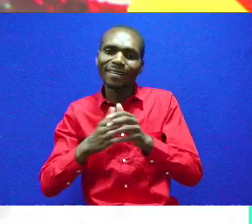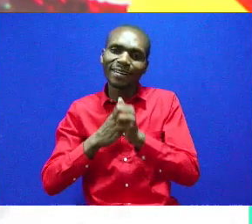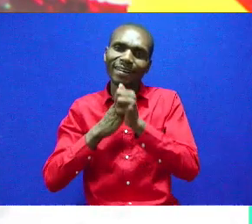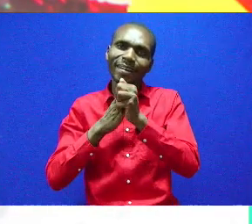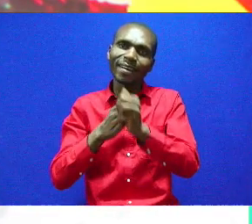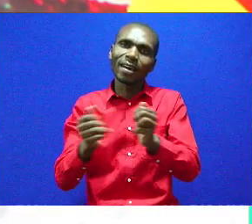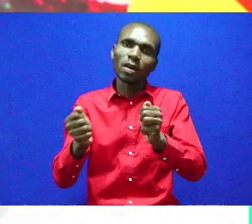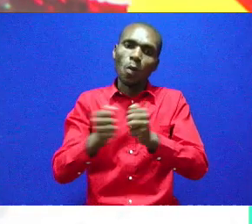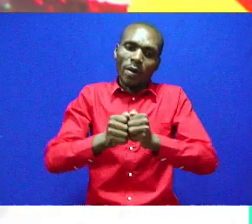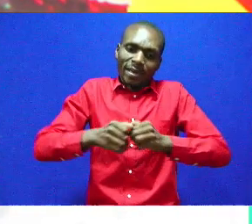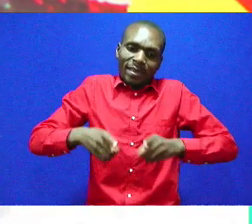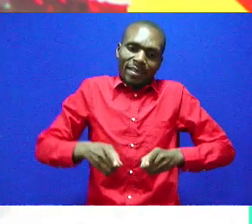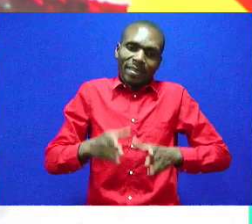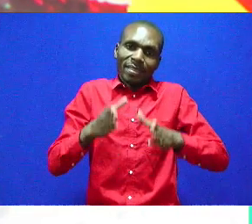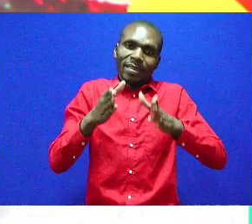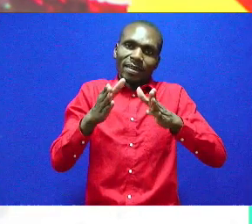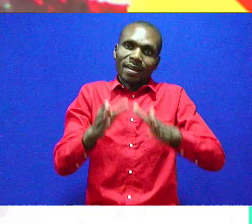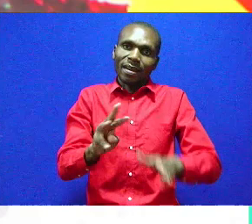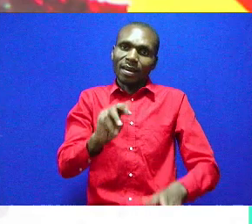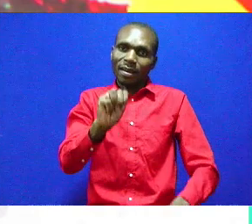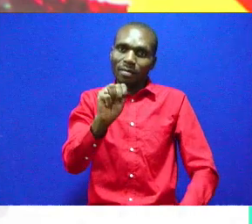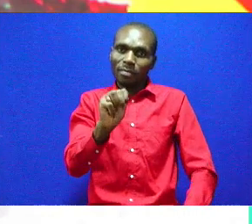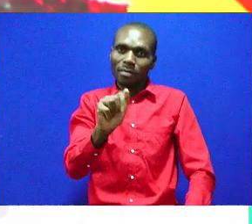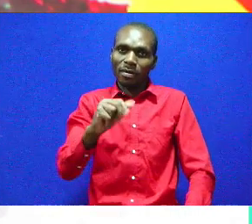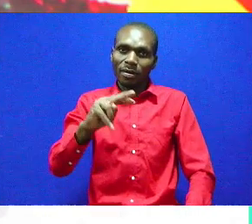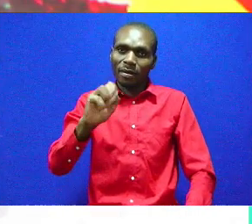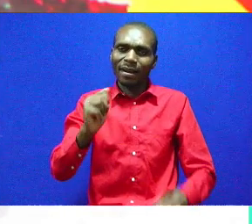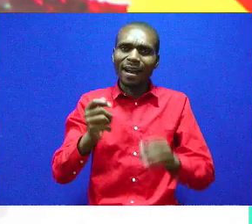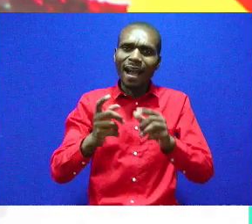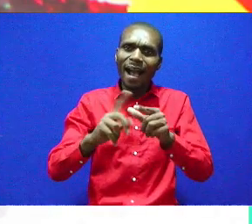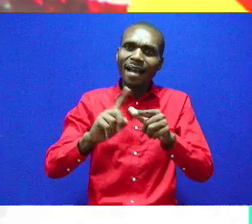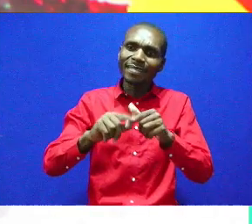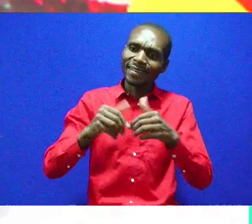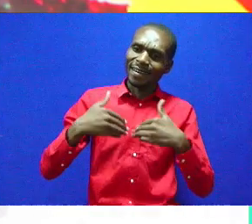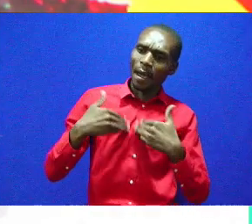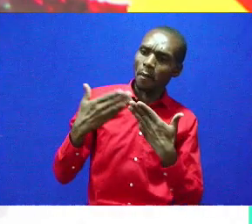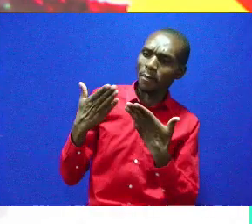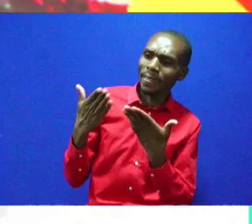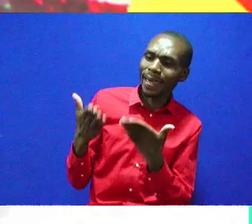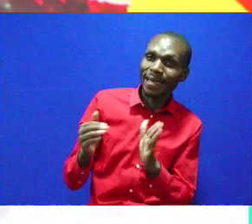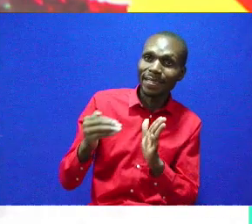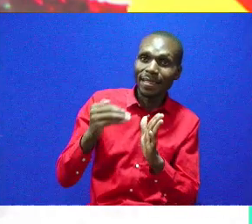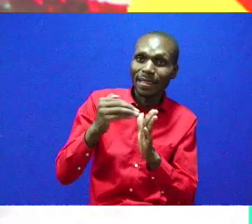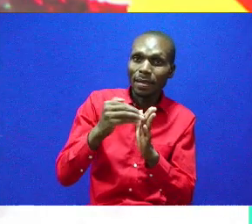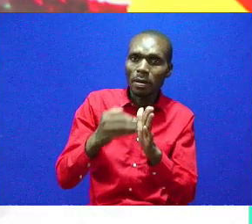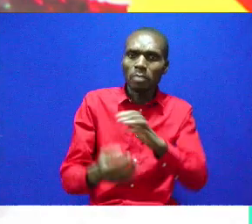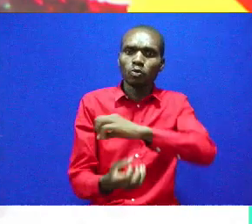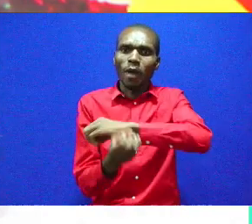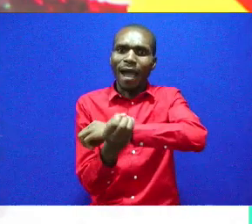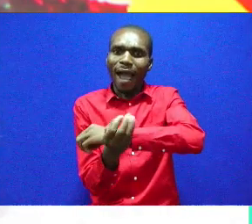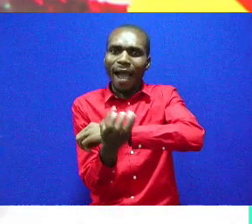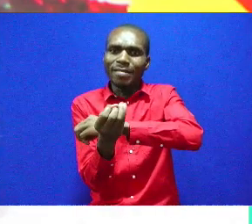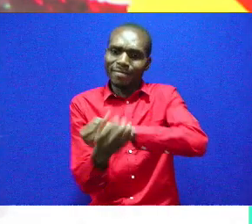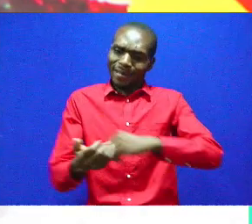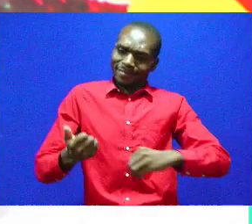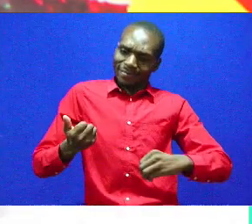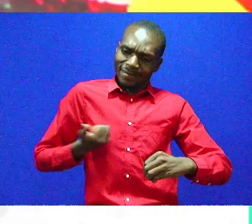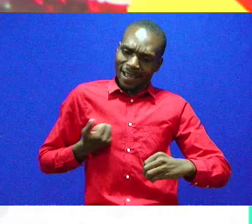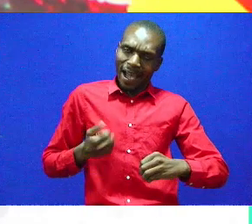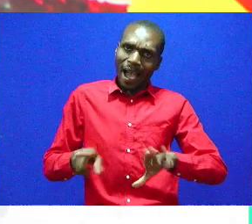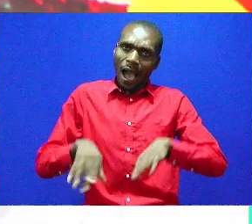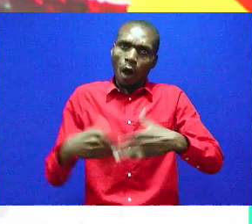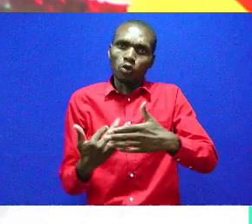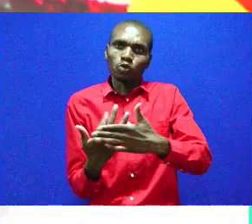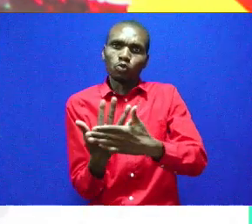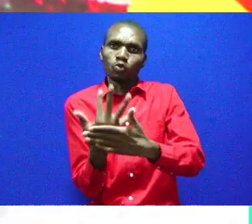director we kiombe kio kia Manga Heart Bernard Oseko. Baba gotuara omuro beri obo semia banyaruka chinchera chiyogo kina.